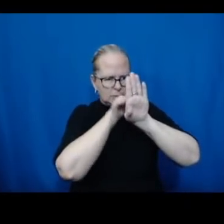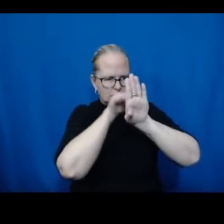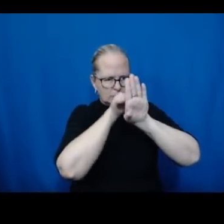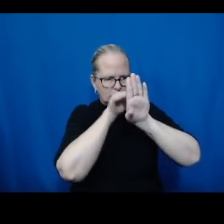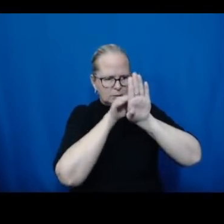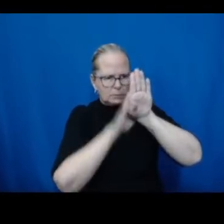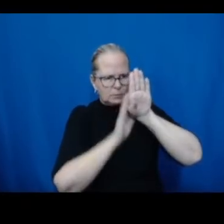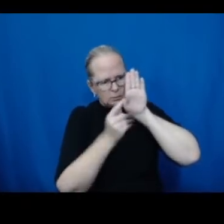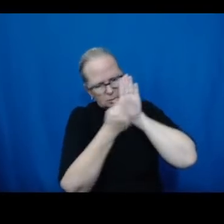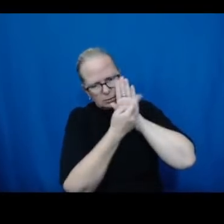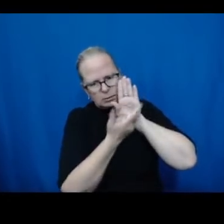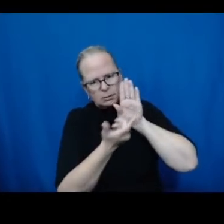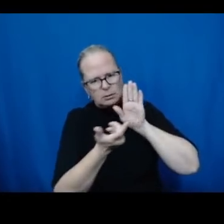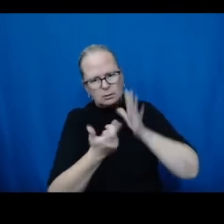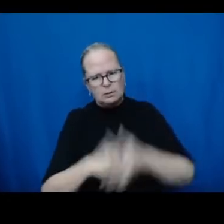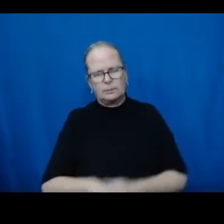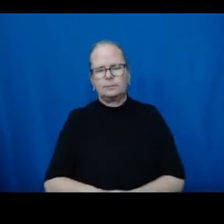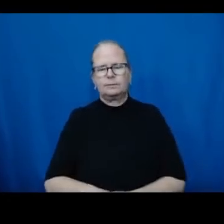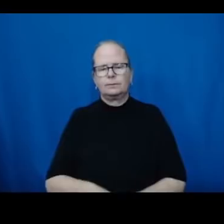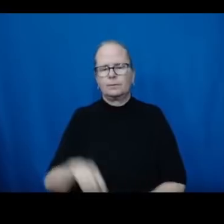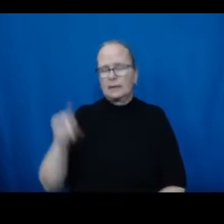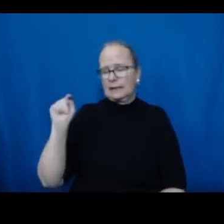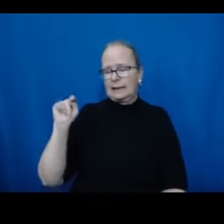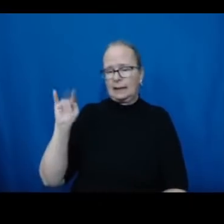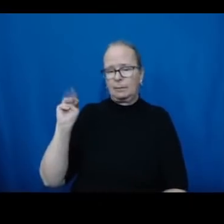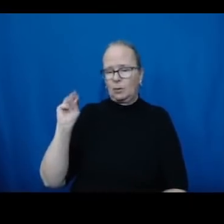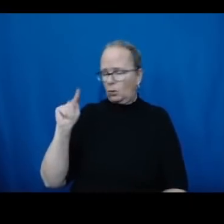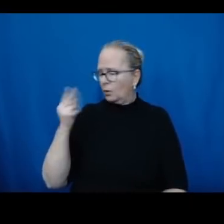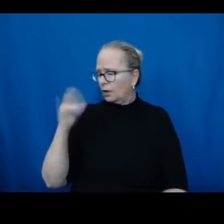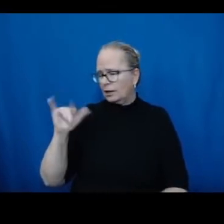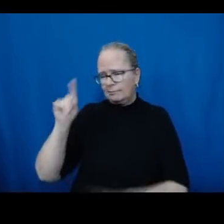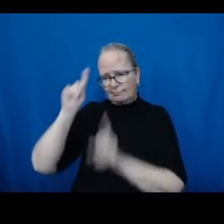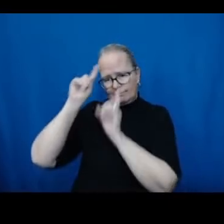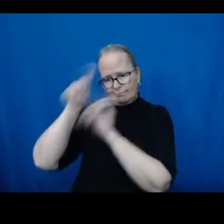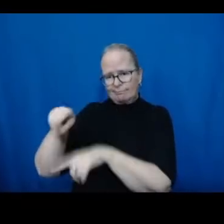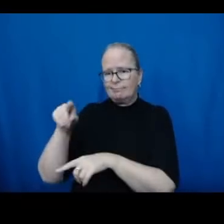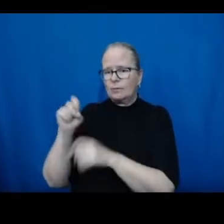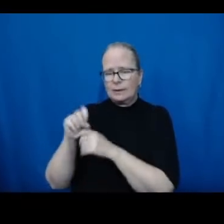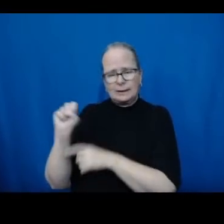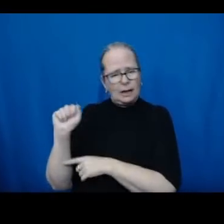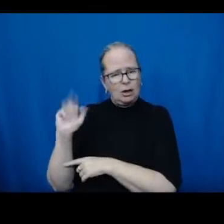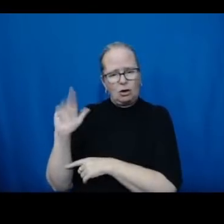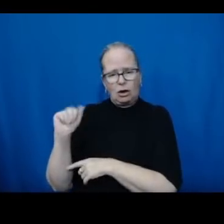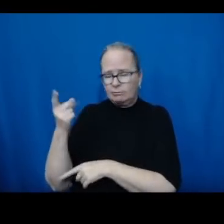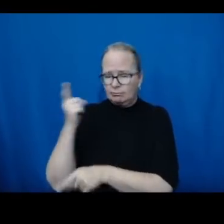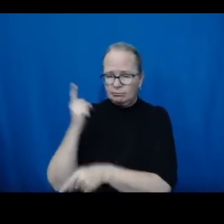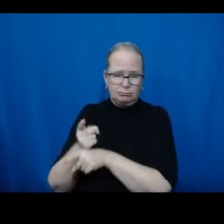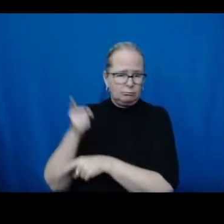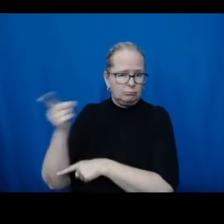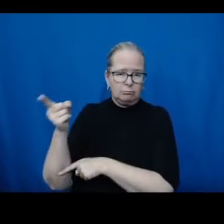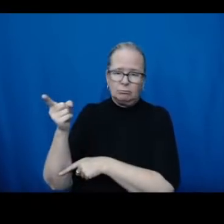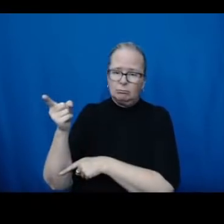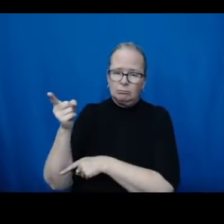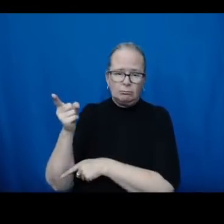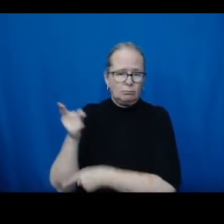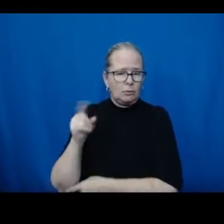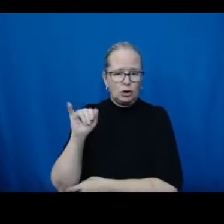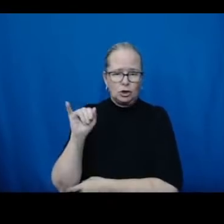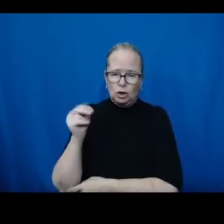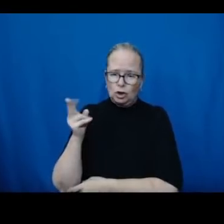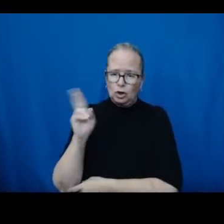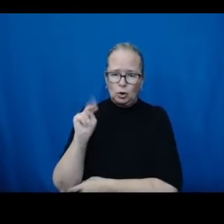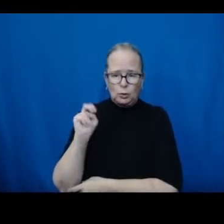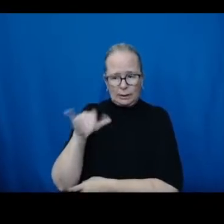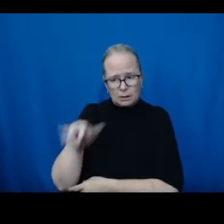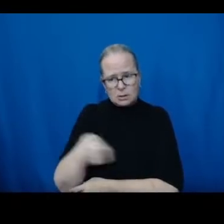journey. And I always say you can't rely on anecdotes and testimonials and stories as evidence, but I get them